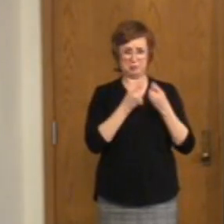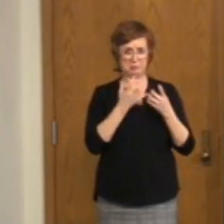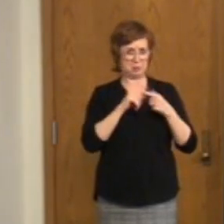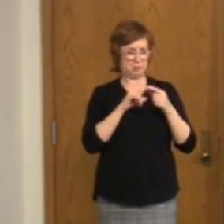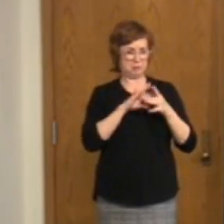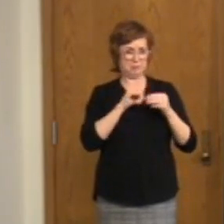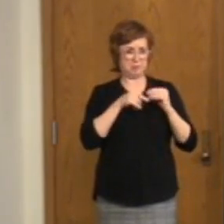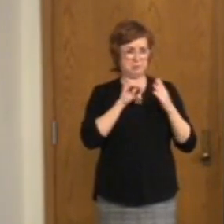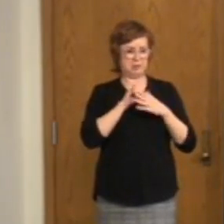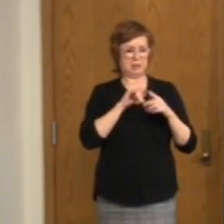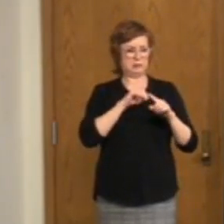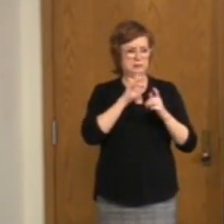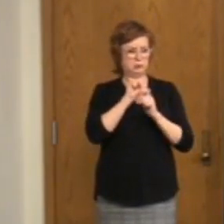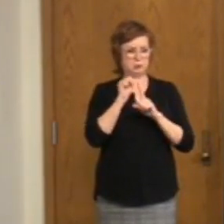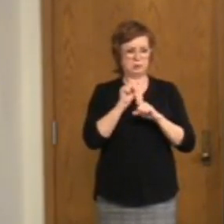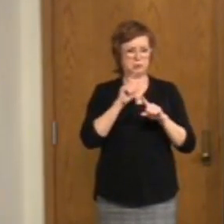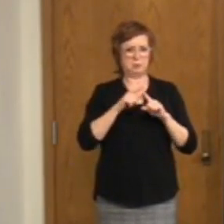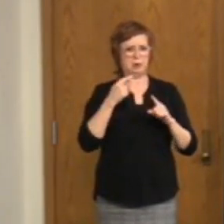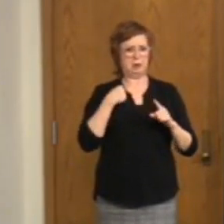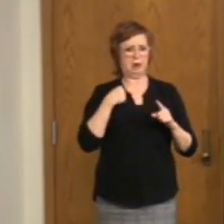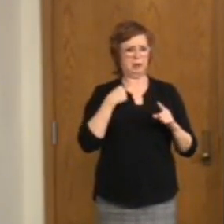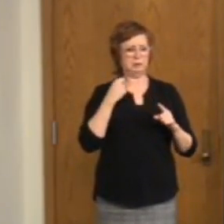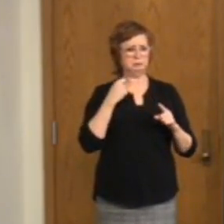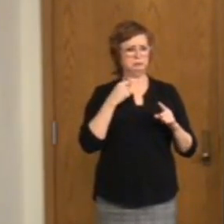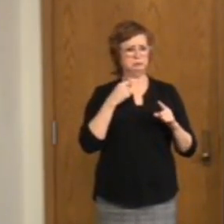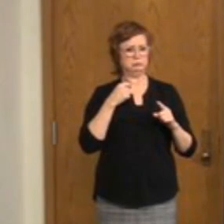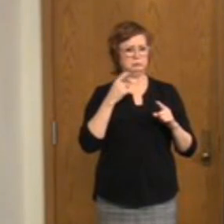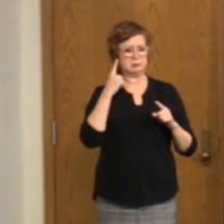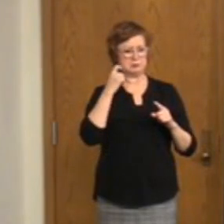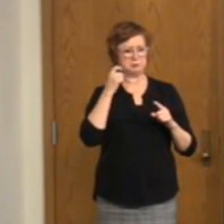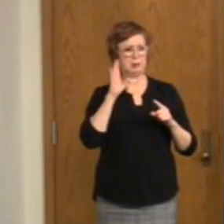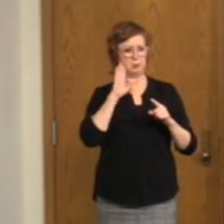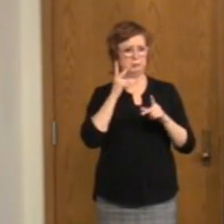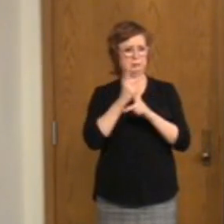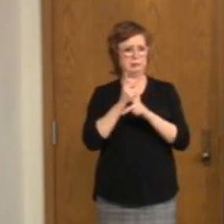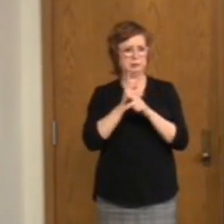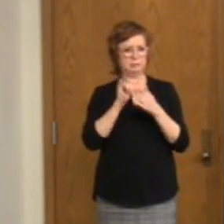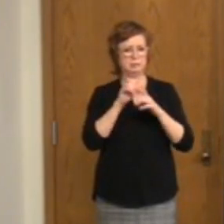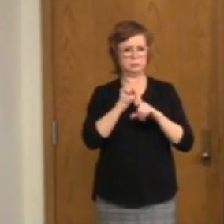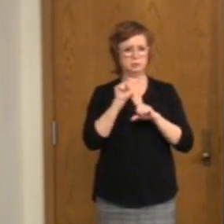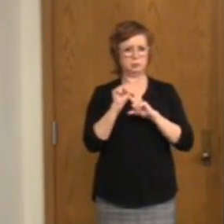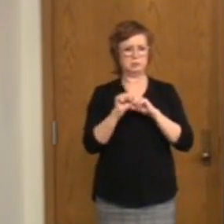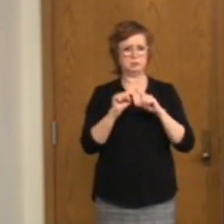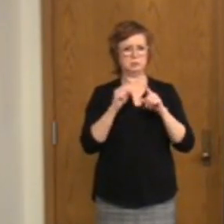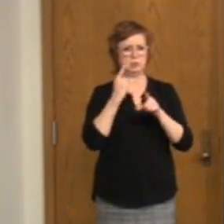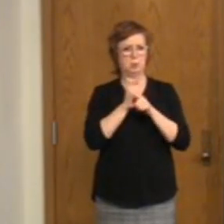specific situation, but I'm sure it will be dealt with in the appropriate manner.